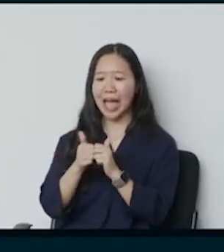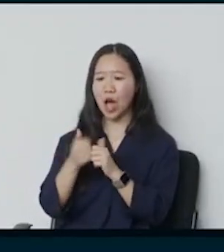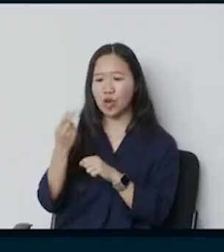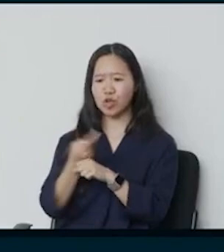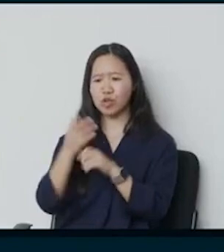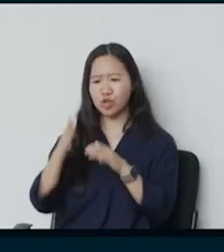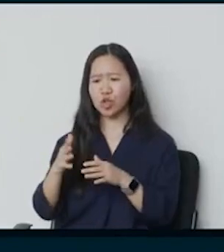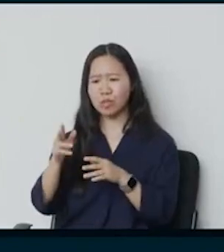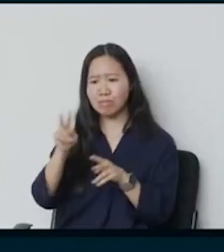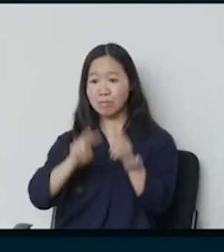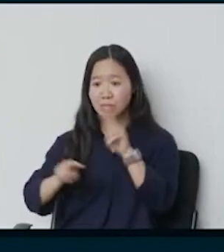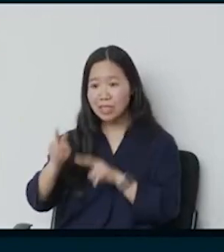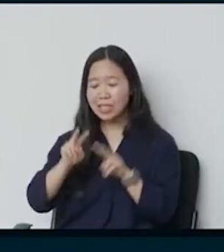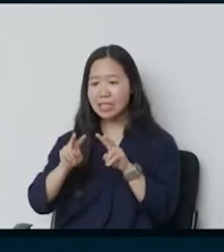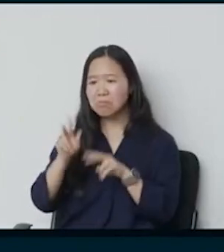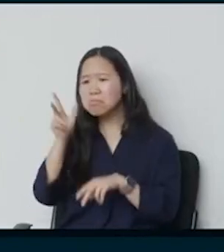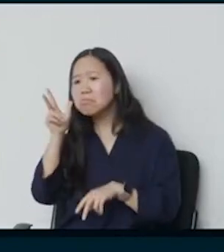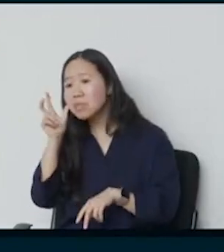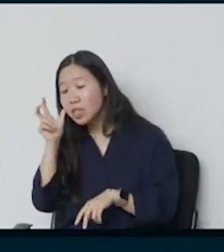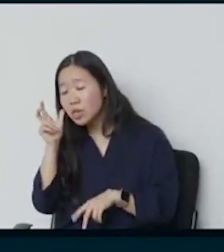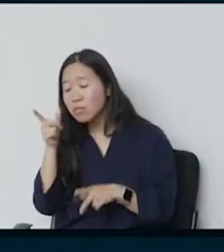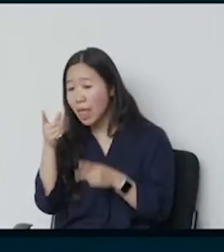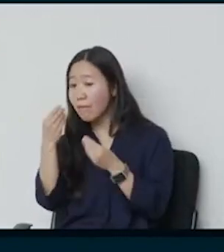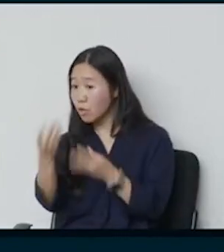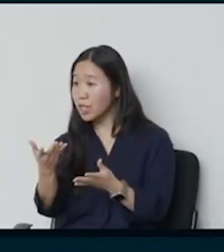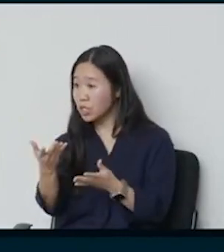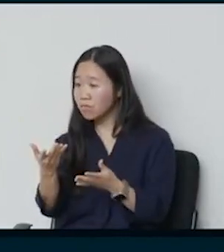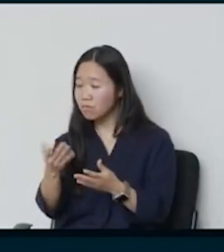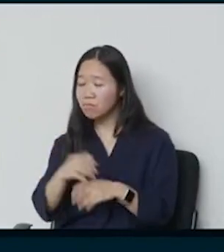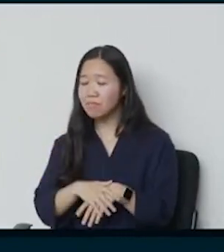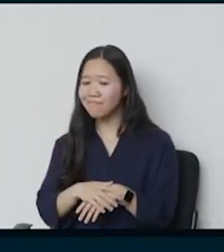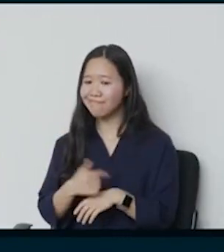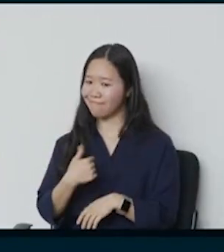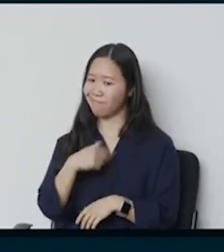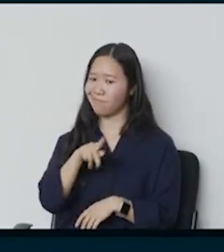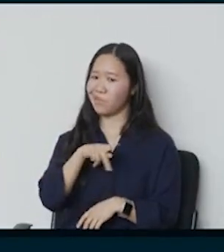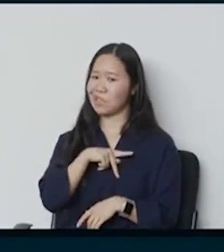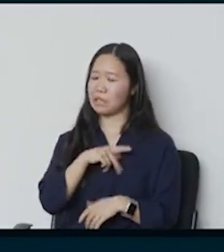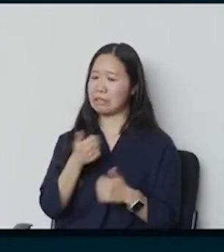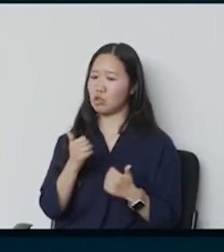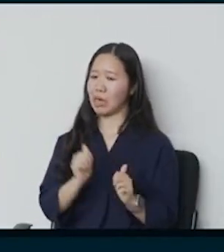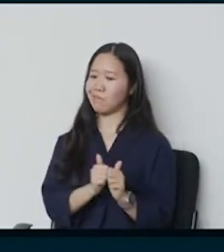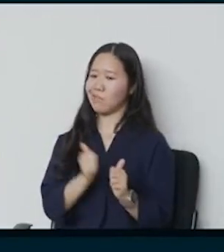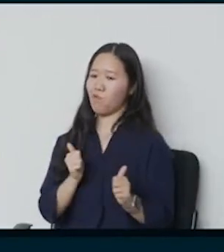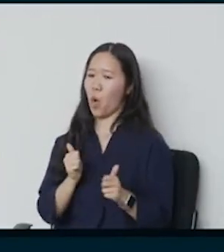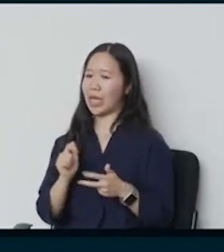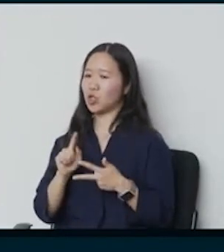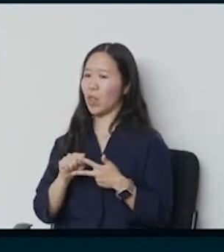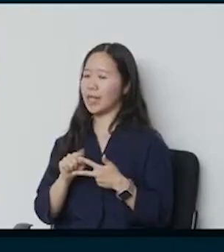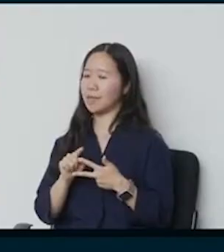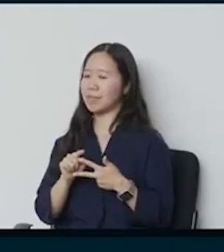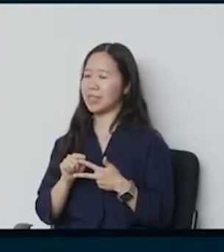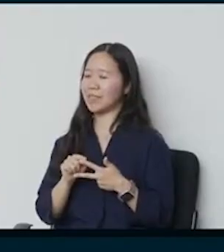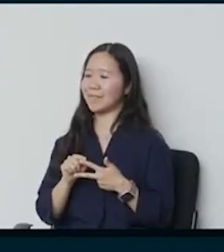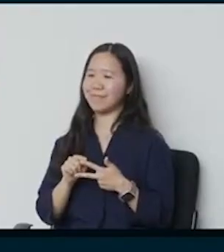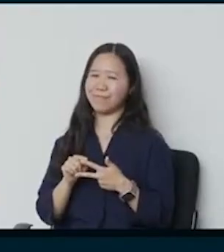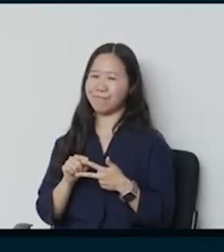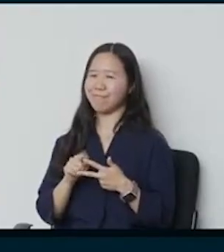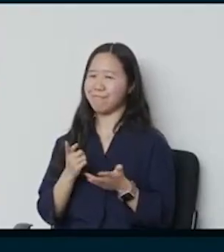How's the screen reader user going to hear that information? Now, me personally, I try to avoid tooltips. I think that sometimes